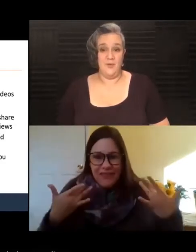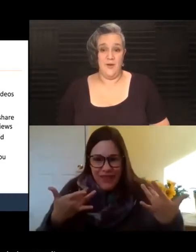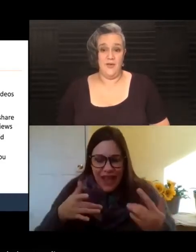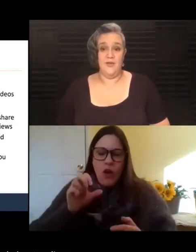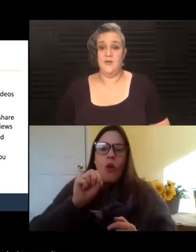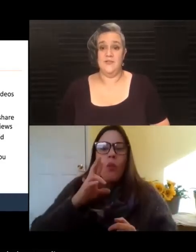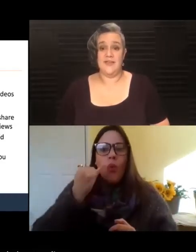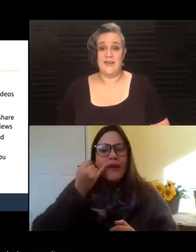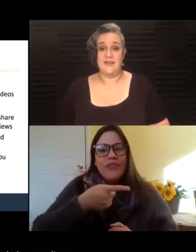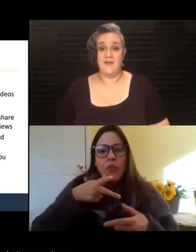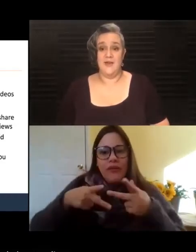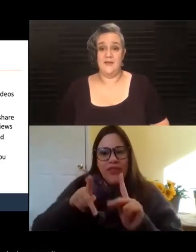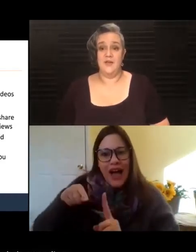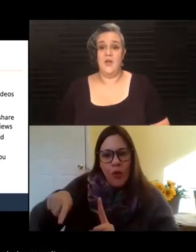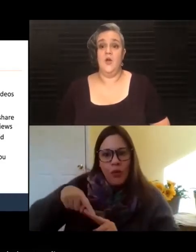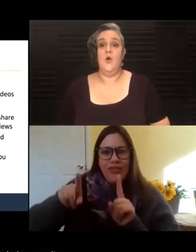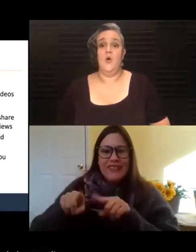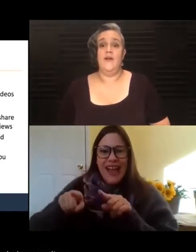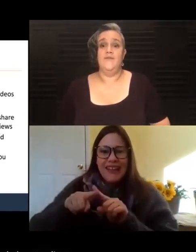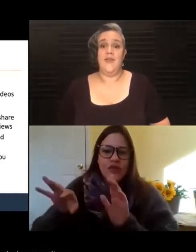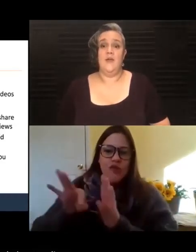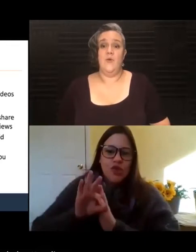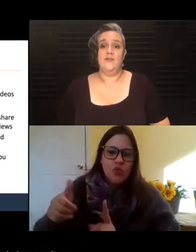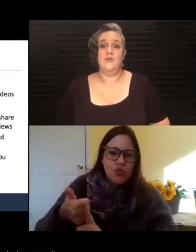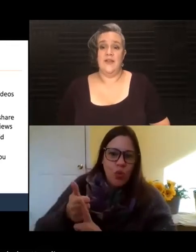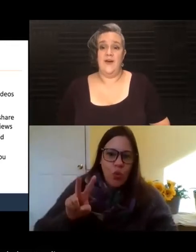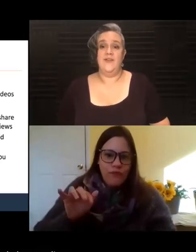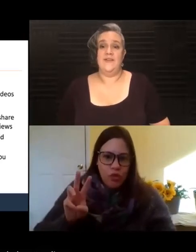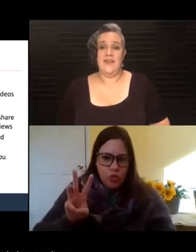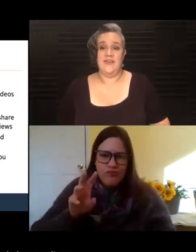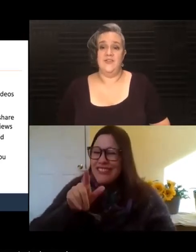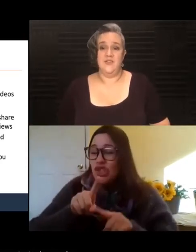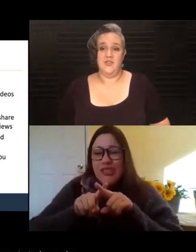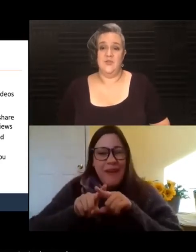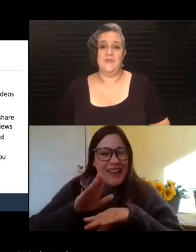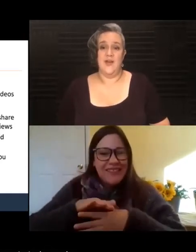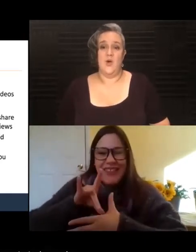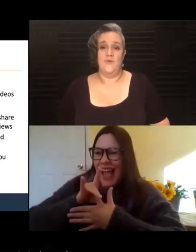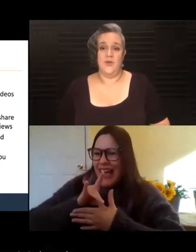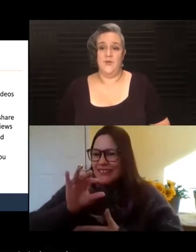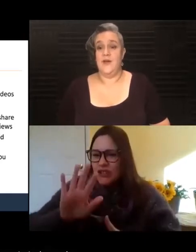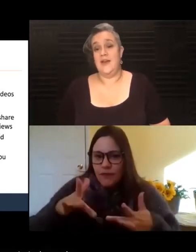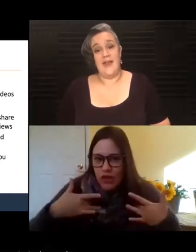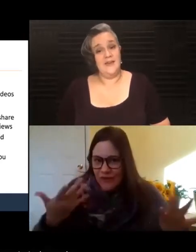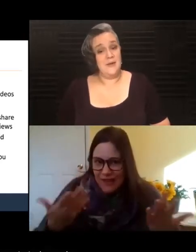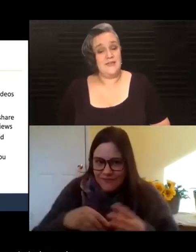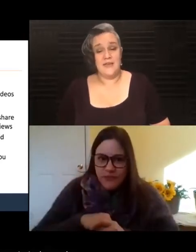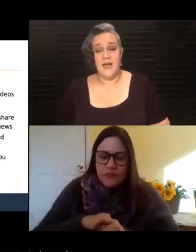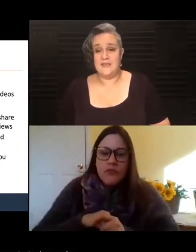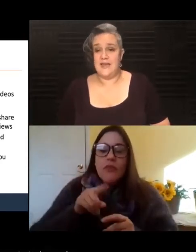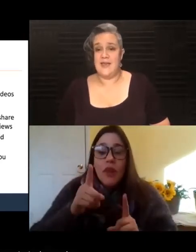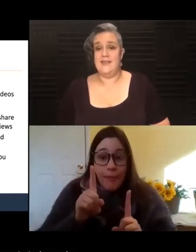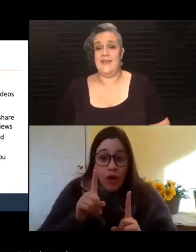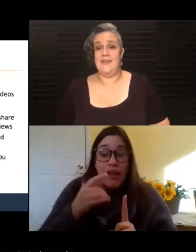with everyone who is attending the event, or if they want to allow the attendees to choose their own view. And again, it depends on